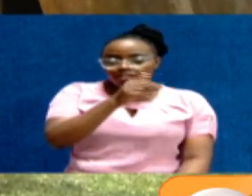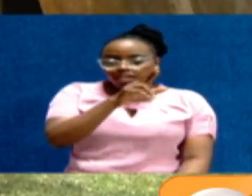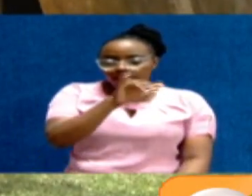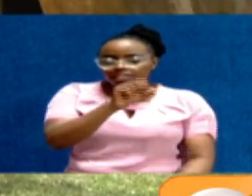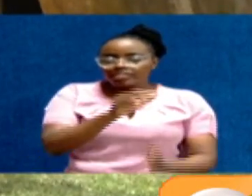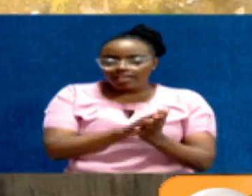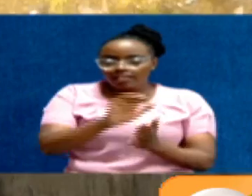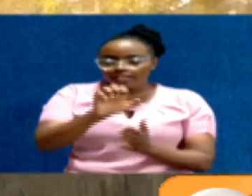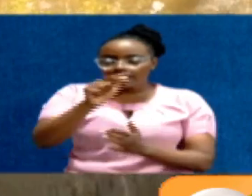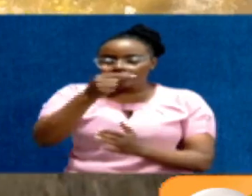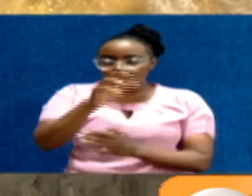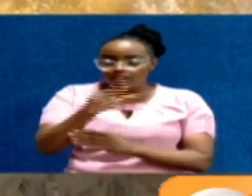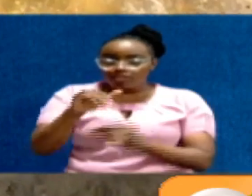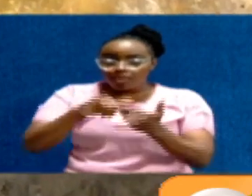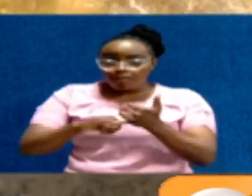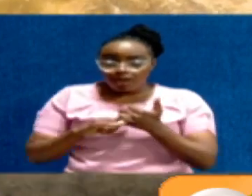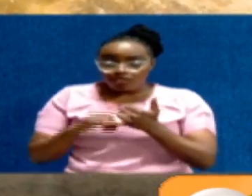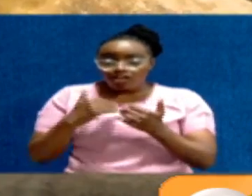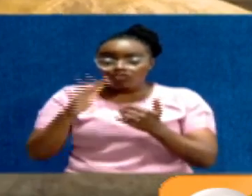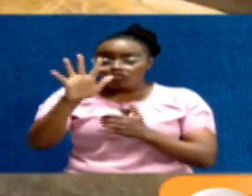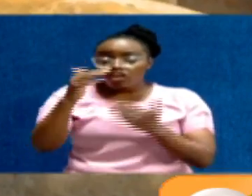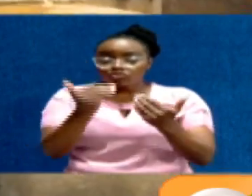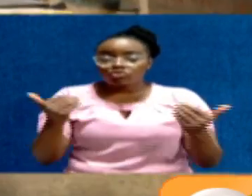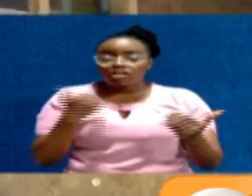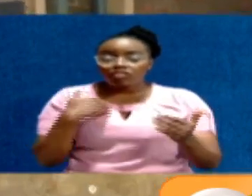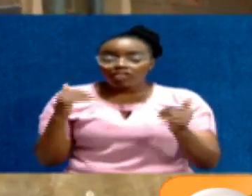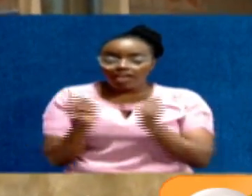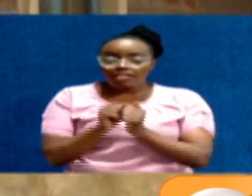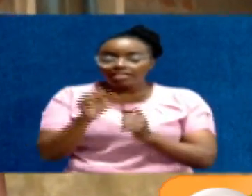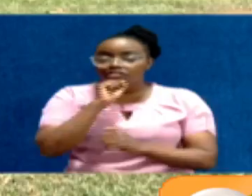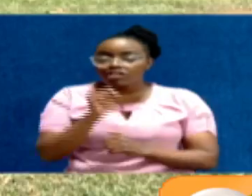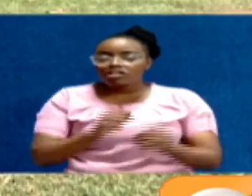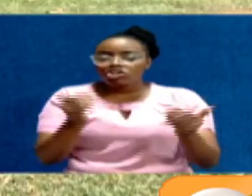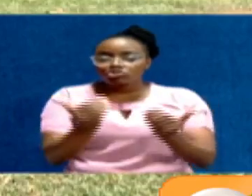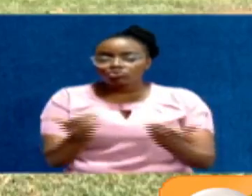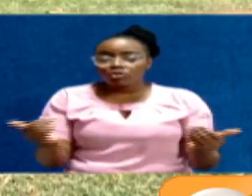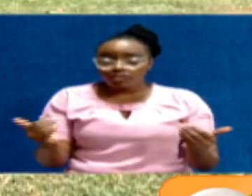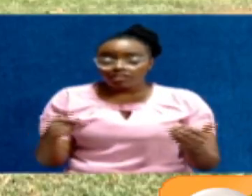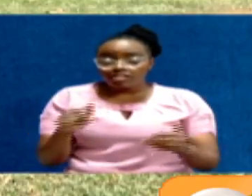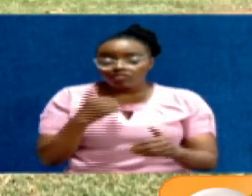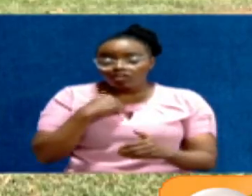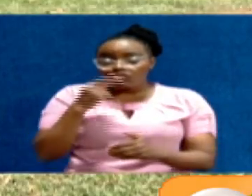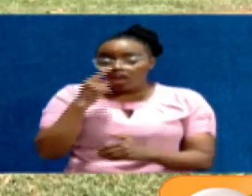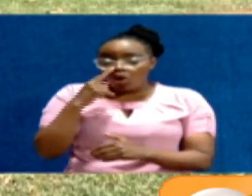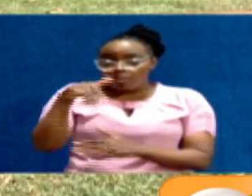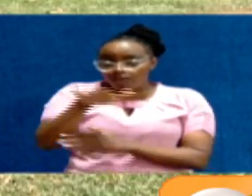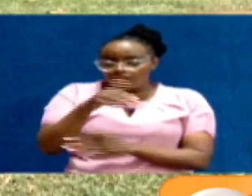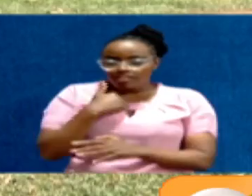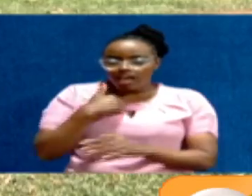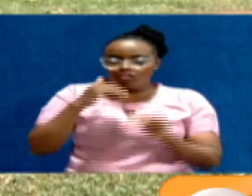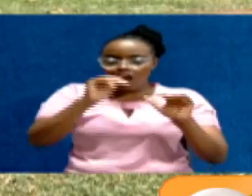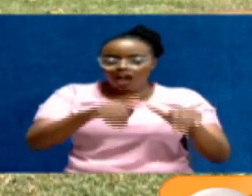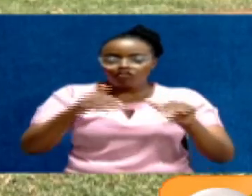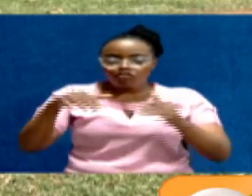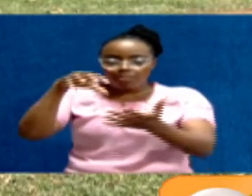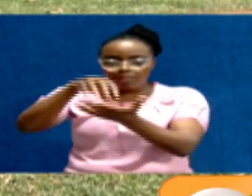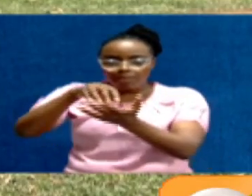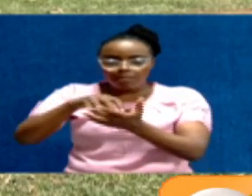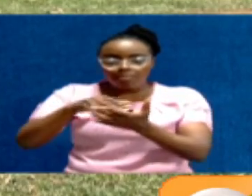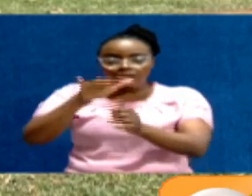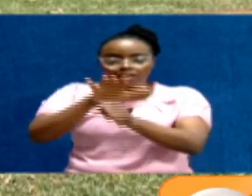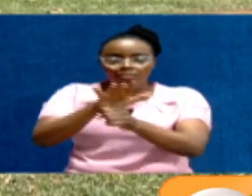for 44 years now. They have 5 children and 10 grandchildren. Their humble homestead is a typical farm setting